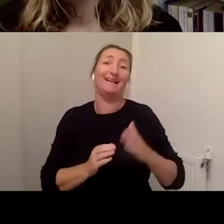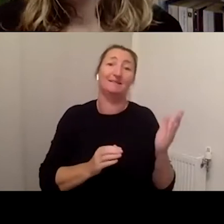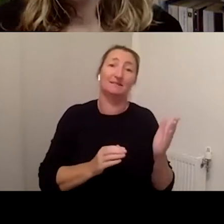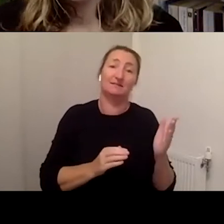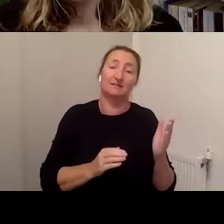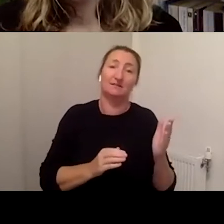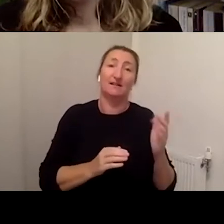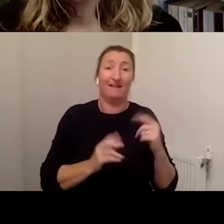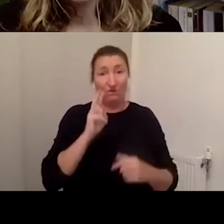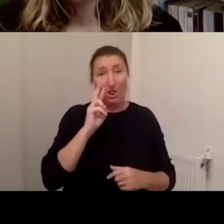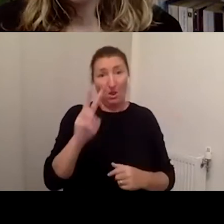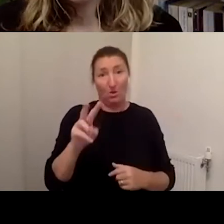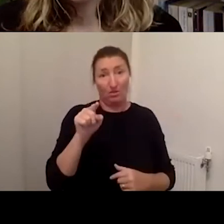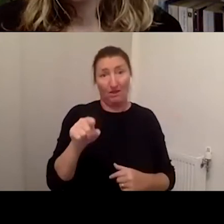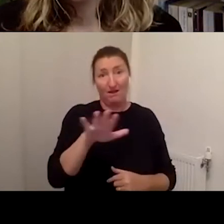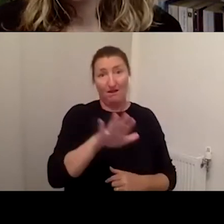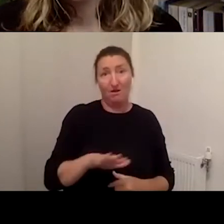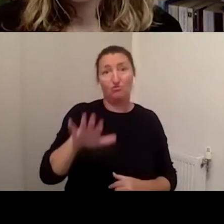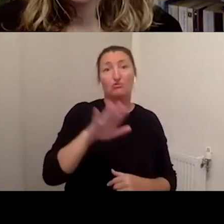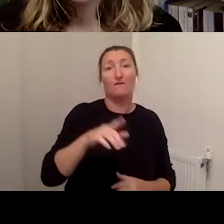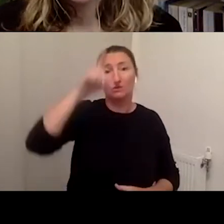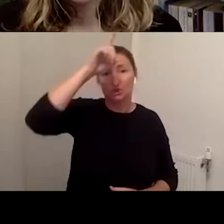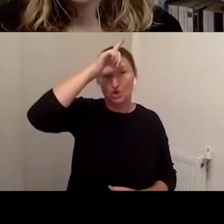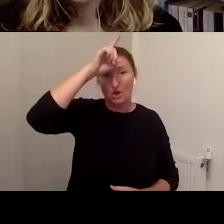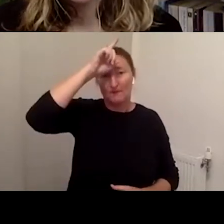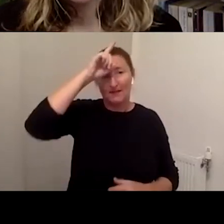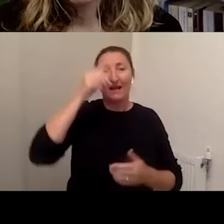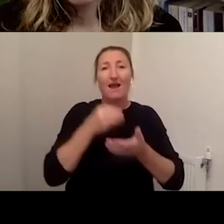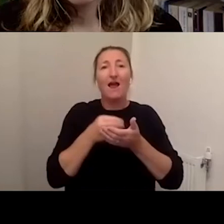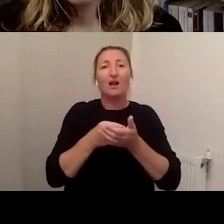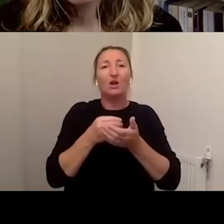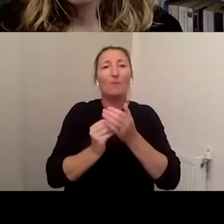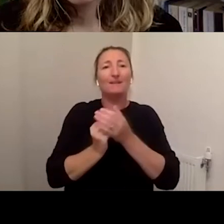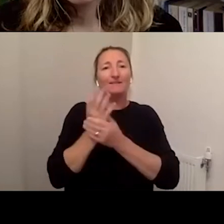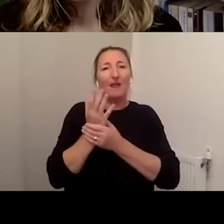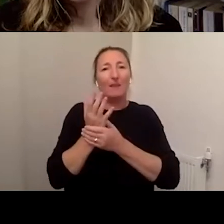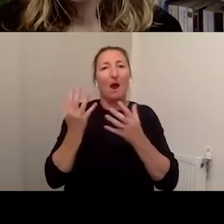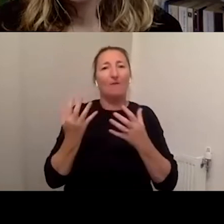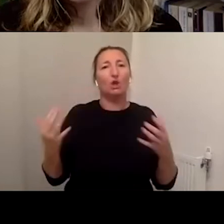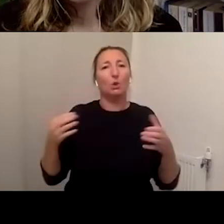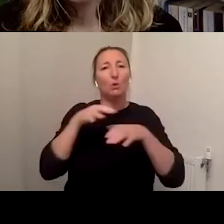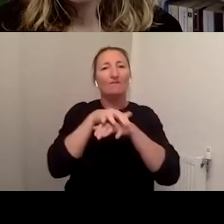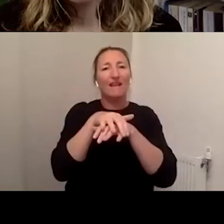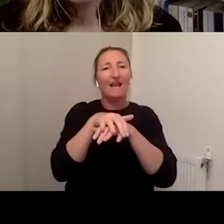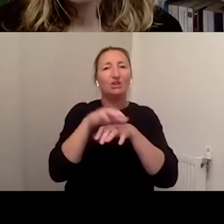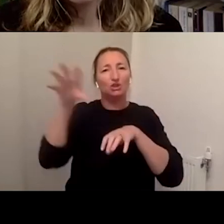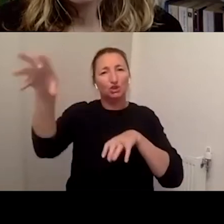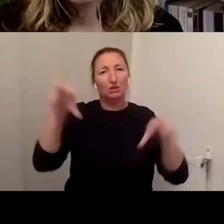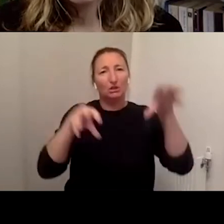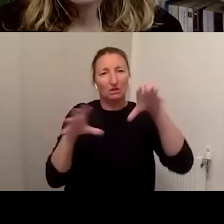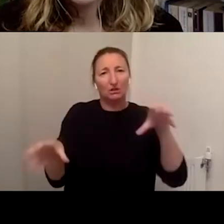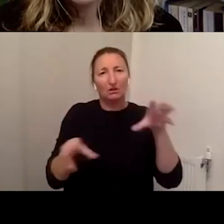if you look at the economic development after reunification, and for example, if you look at the